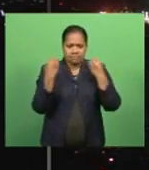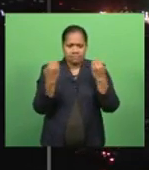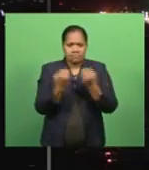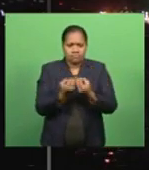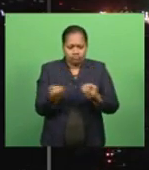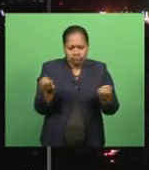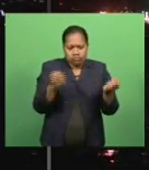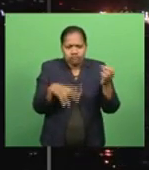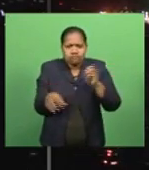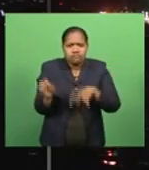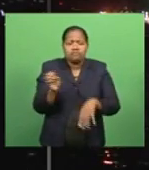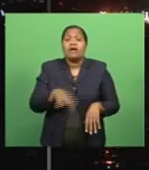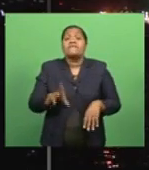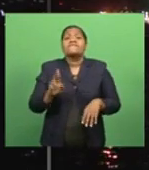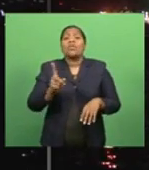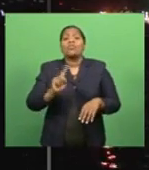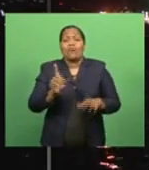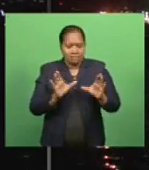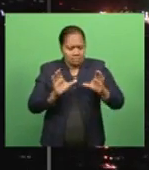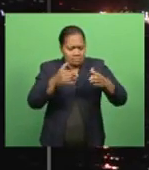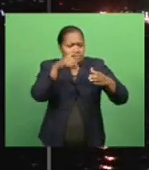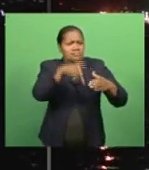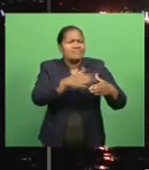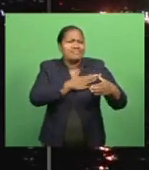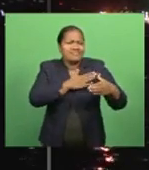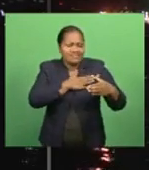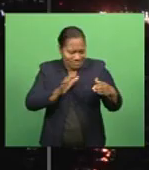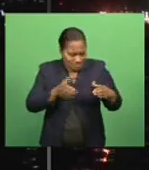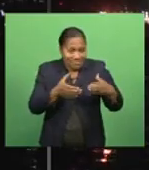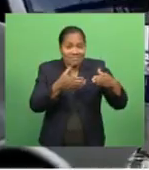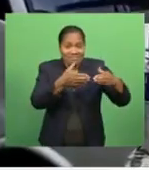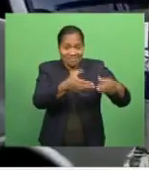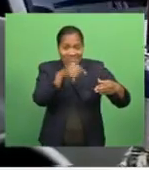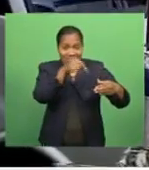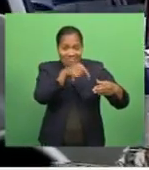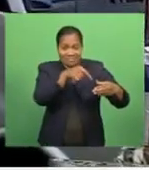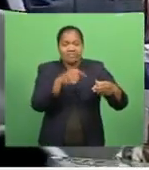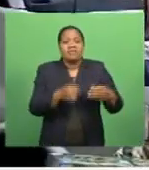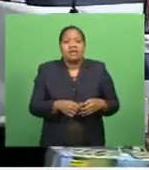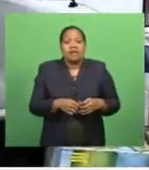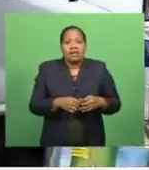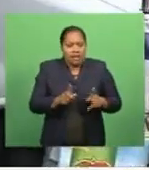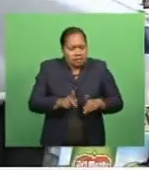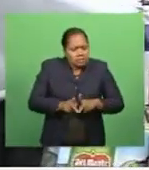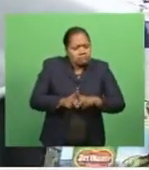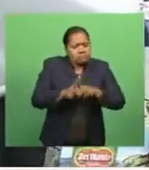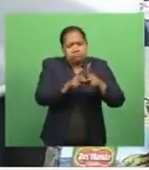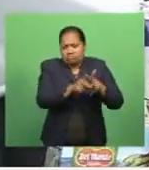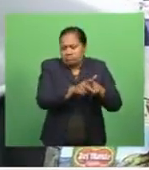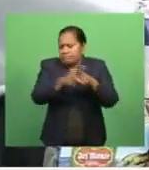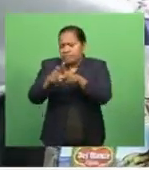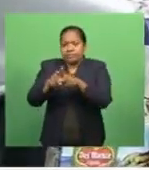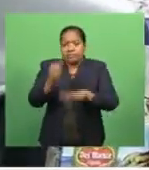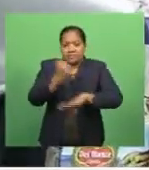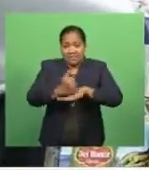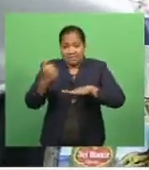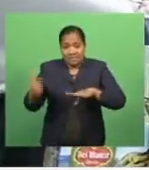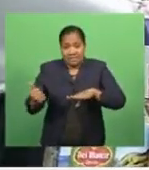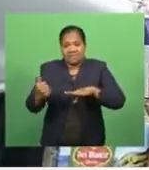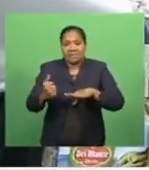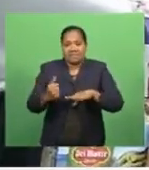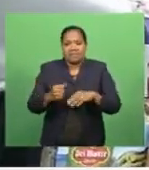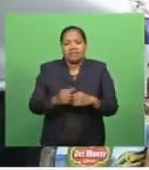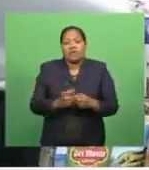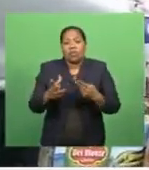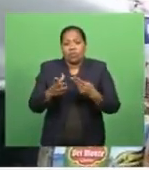contribution towards the Velomani Food Bank, an initiative organized in partnership by government and the Fijian Competition and Consumer